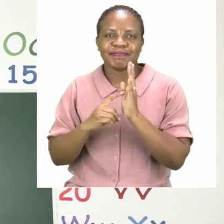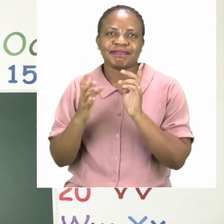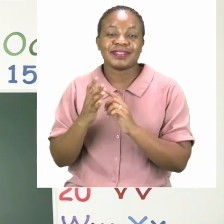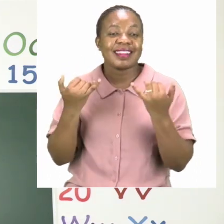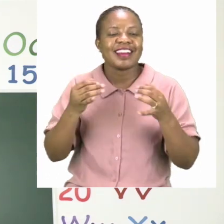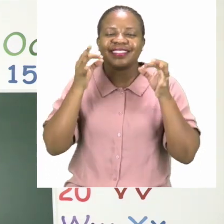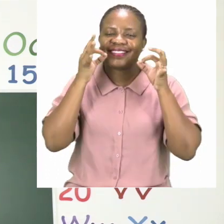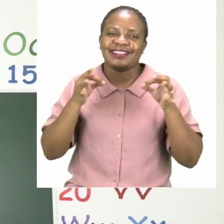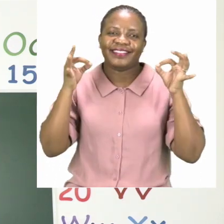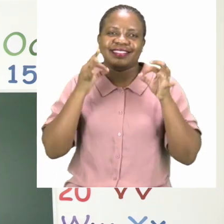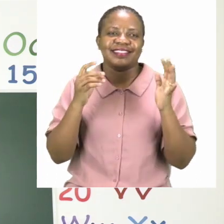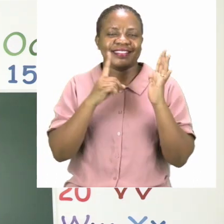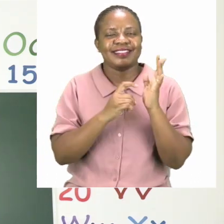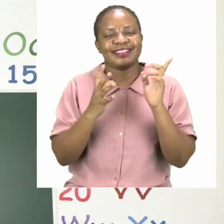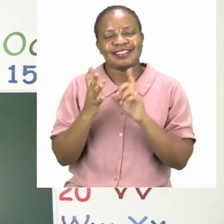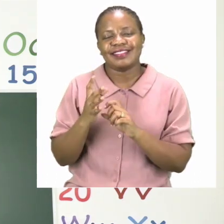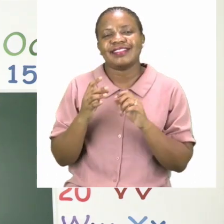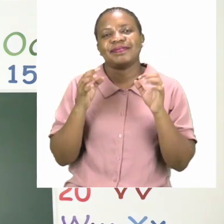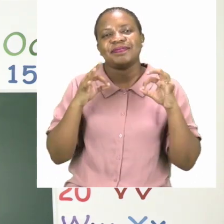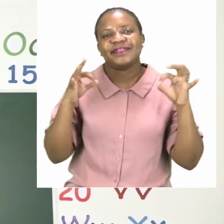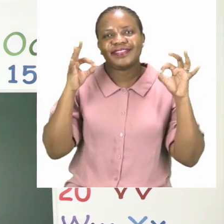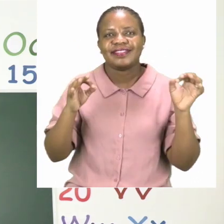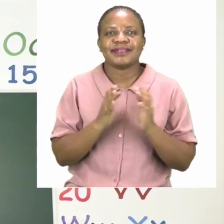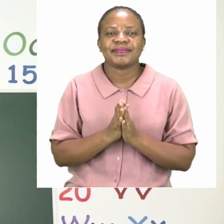song. Are you ready? Let's go.